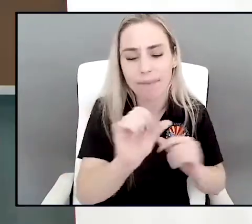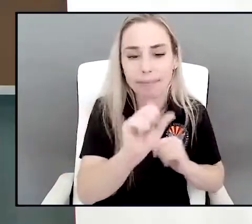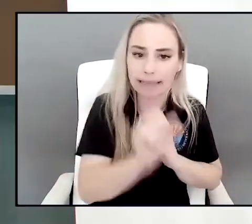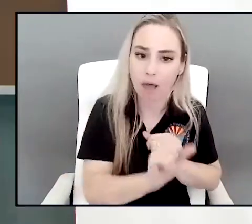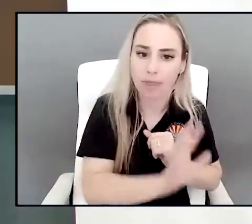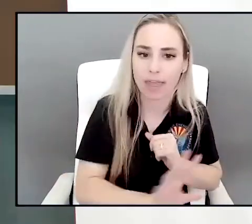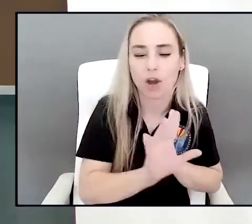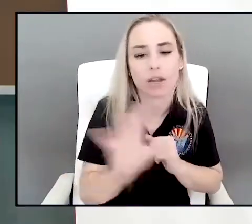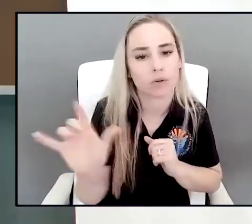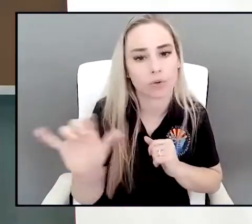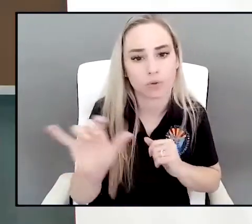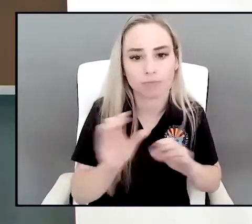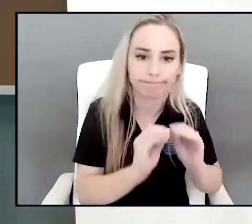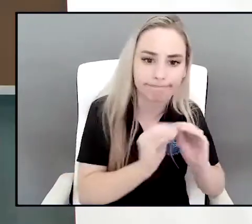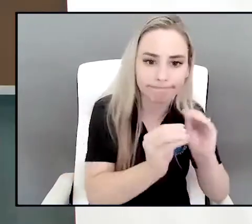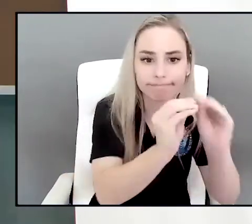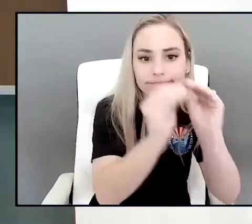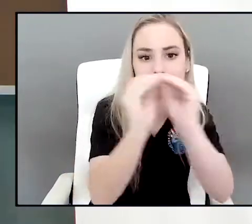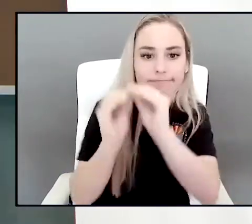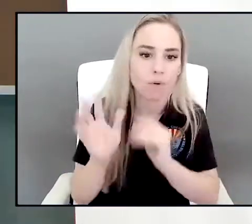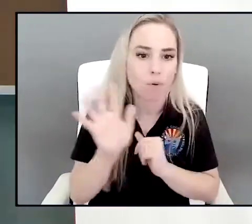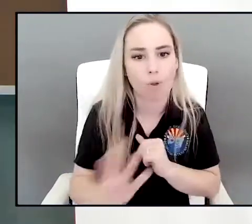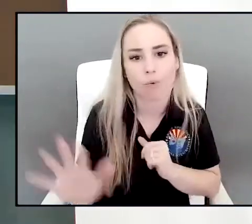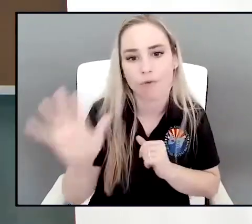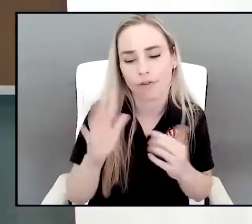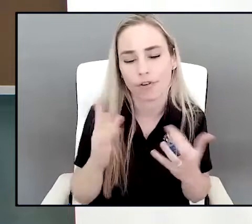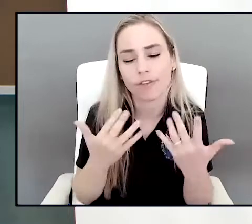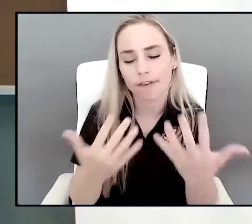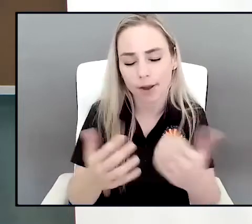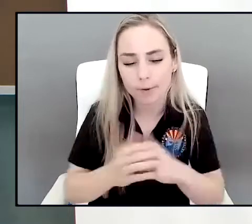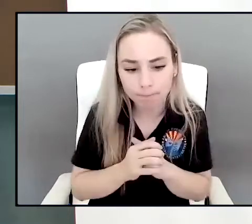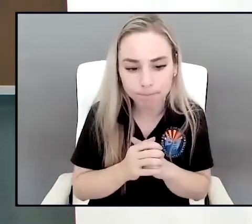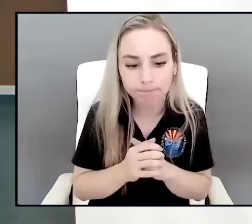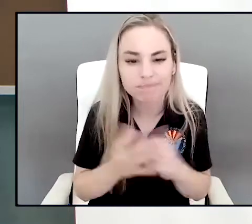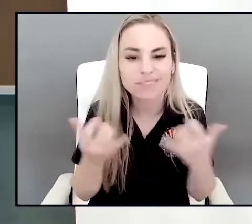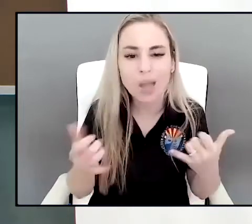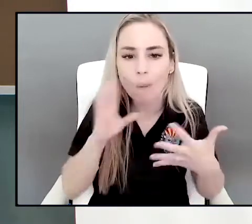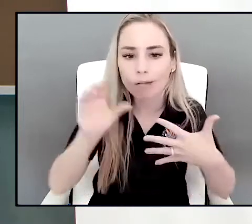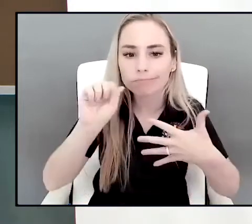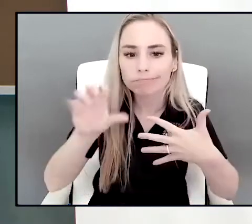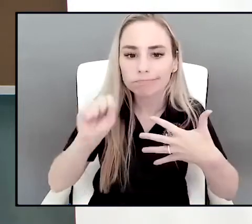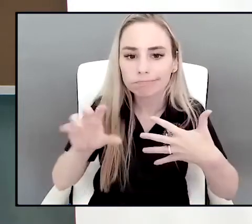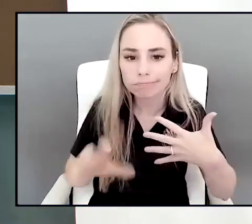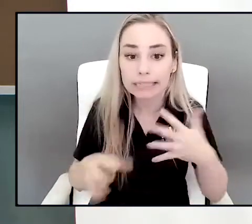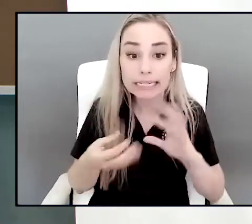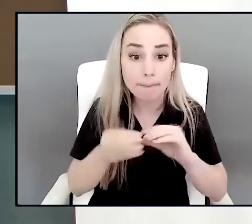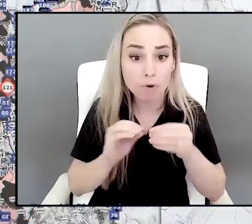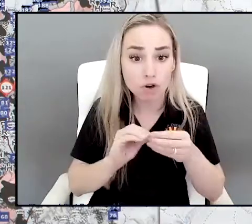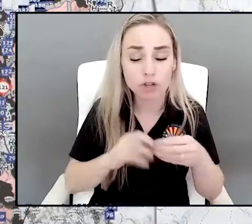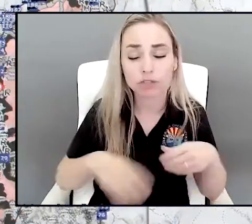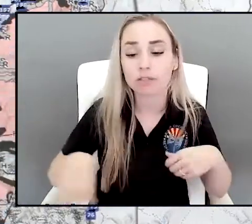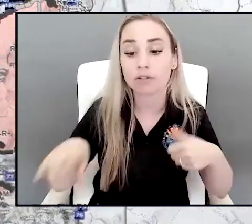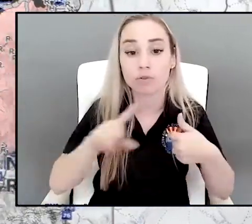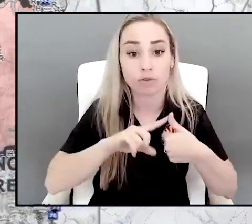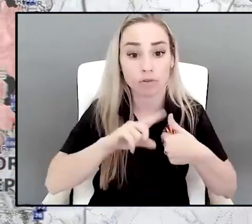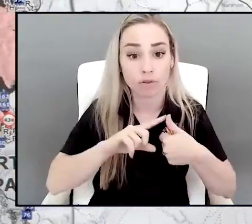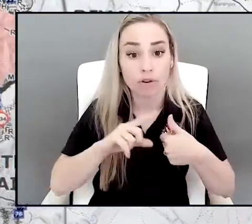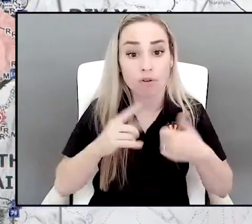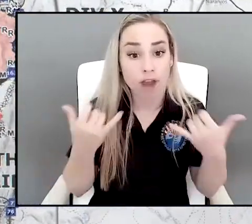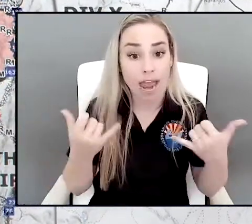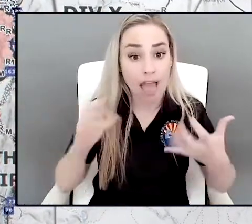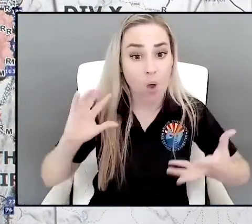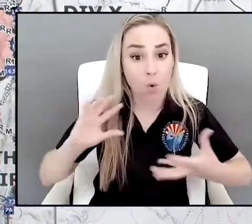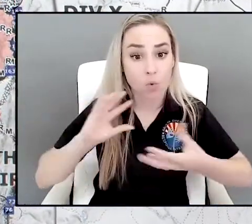we've been doing down in this area and throughout the rest of the fire. So with that, I'll go through some of the numbers. Right now